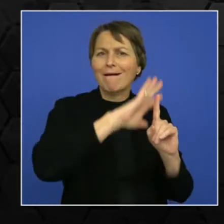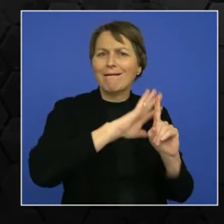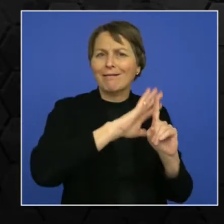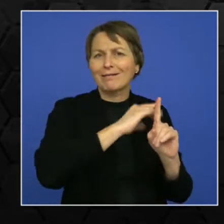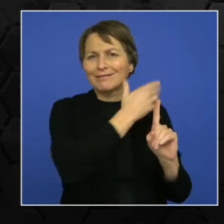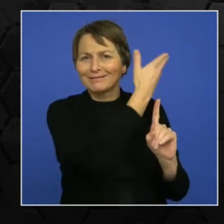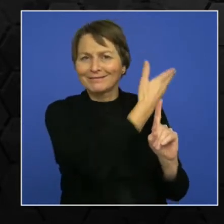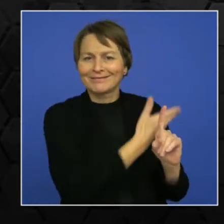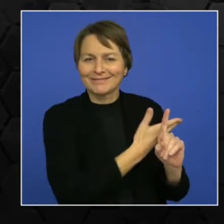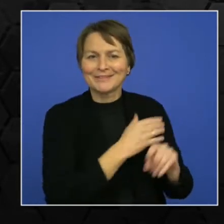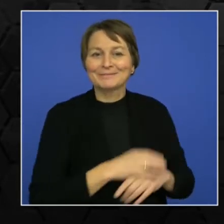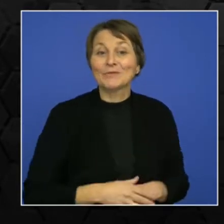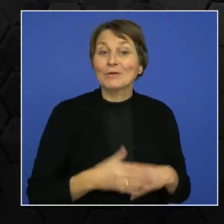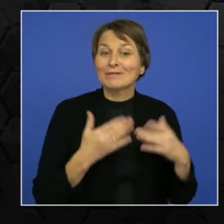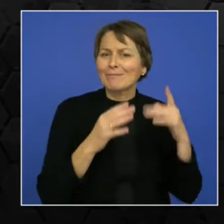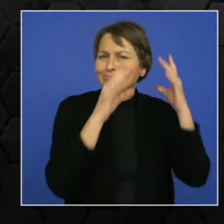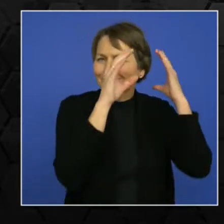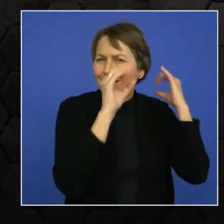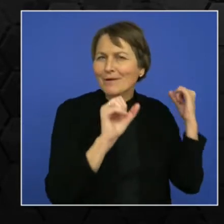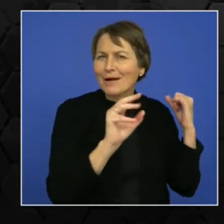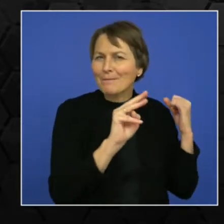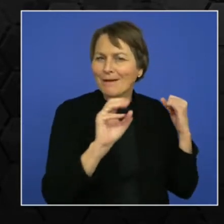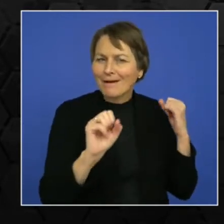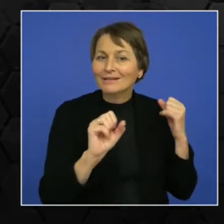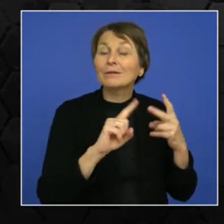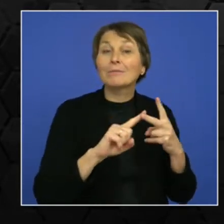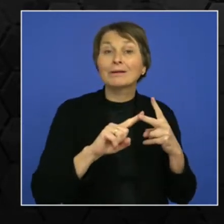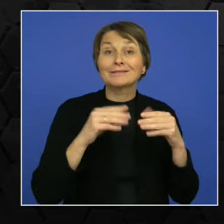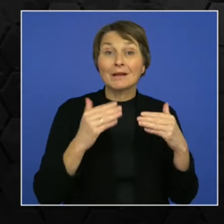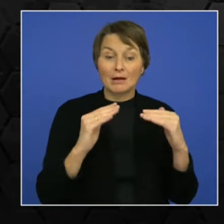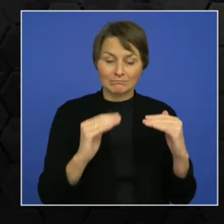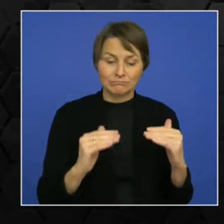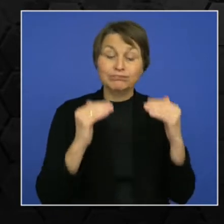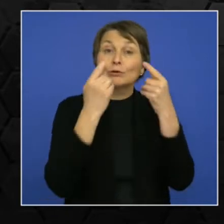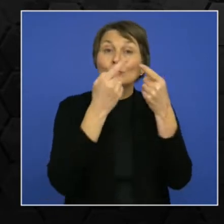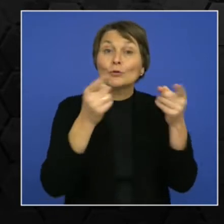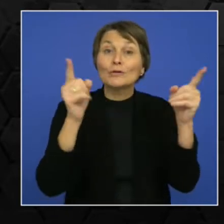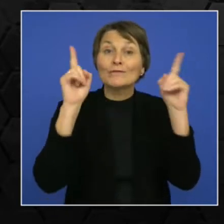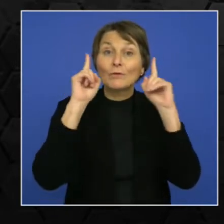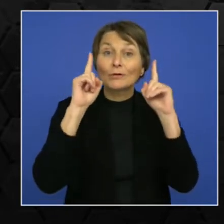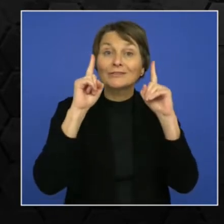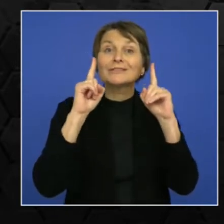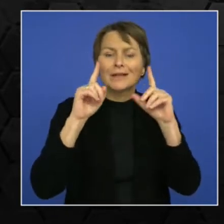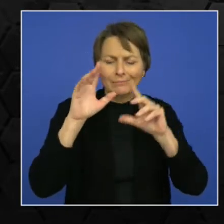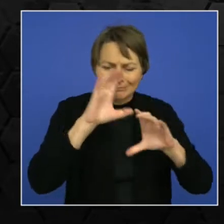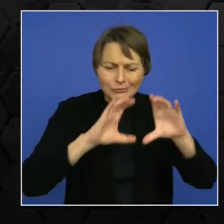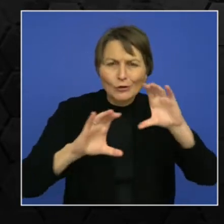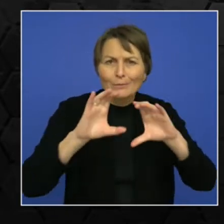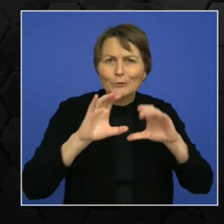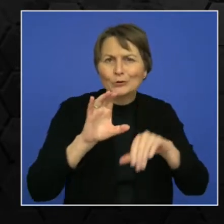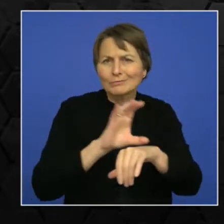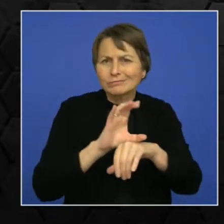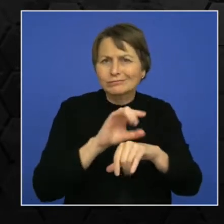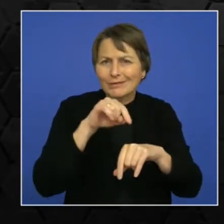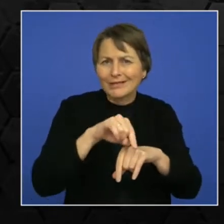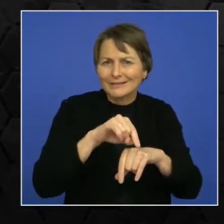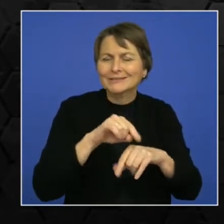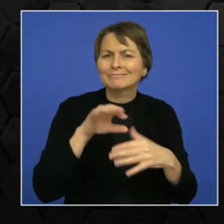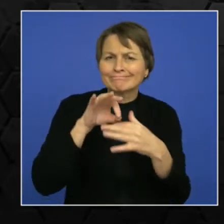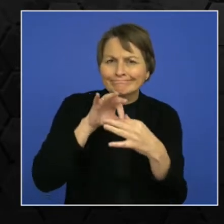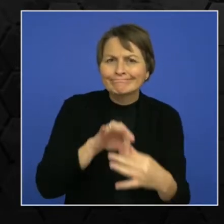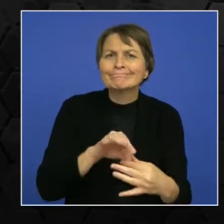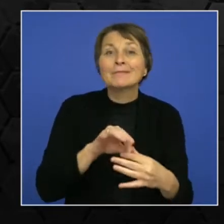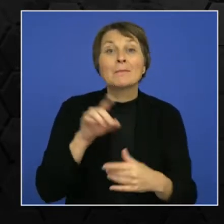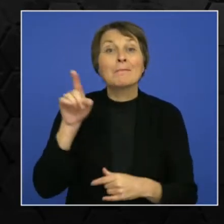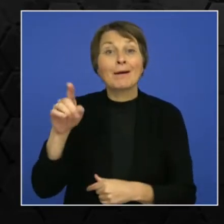at PVRIT. So which is in India. So like I'm also a research intern at Carnegie Mellon University, Thailand before. So I'm currently working